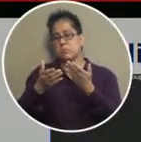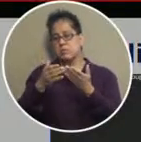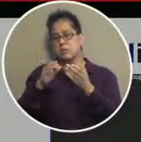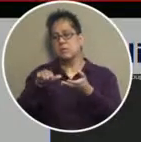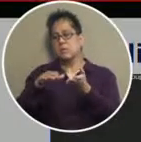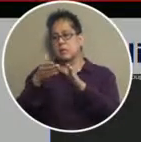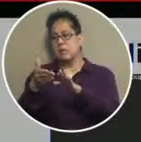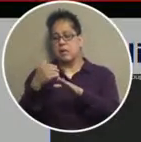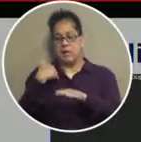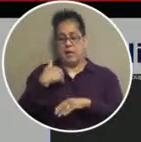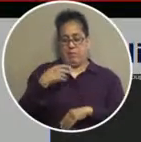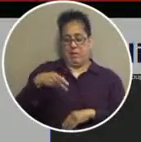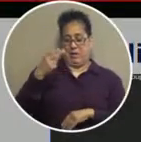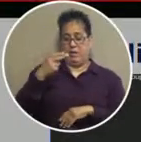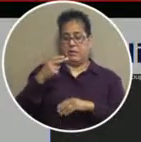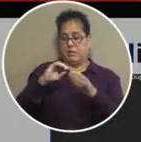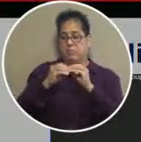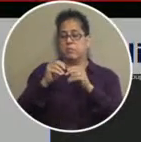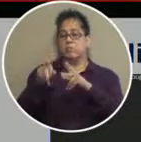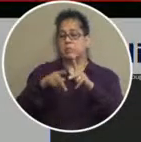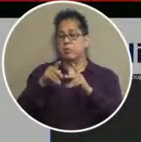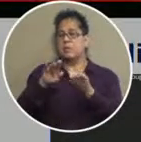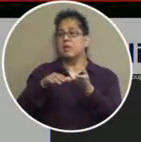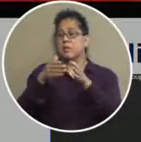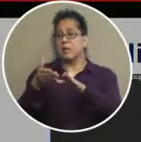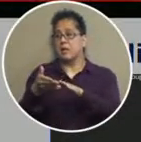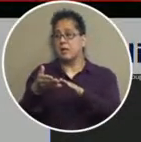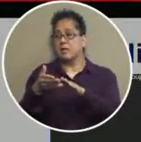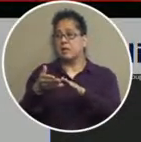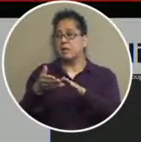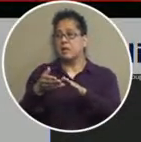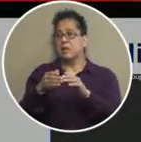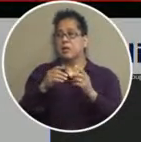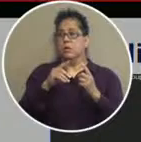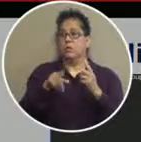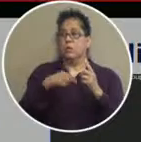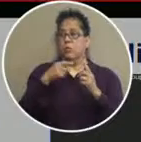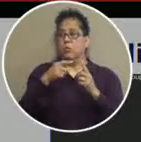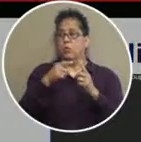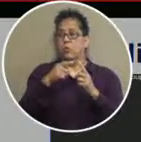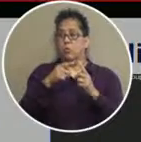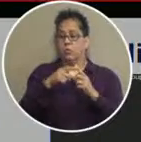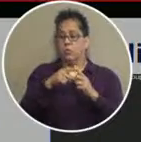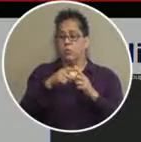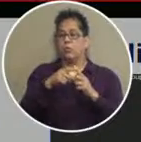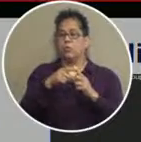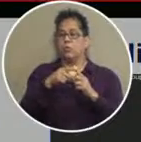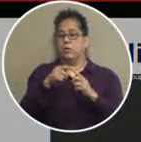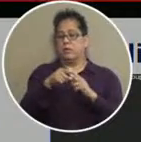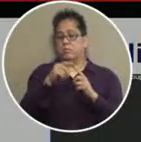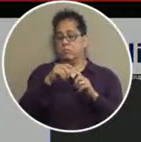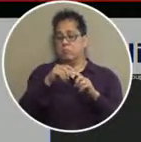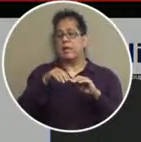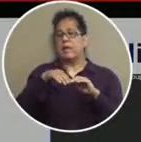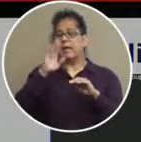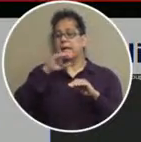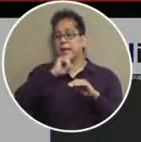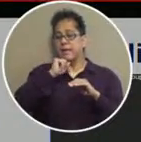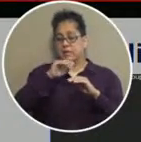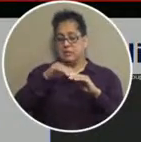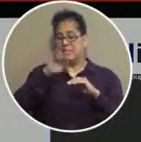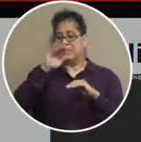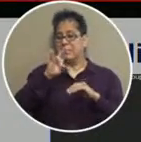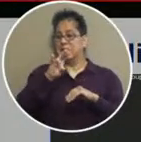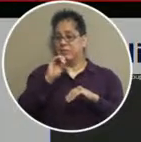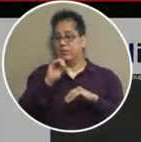have a very high proportion of people dying when they're older than 70 years of age. And it